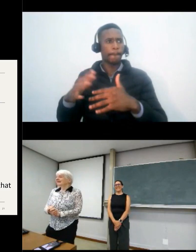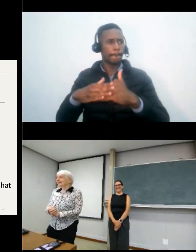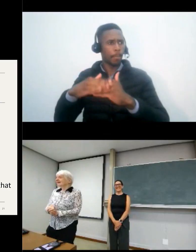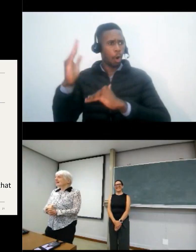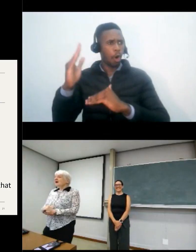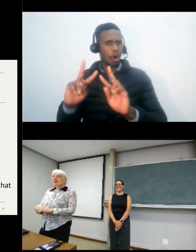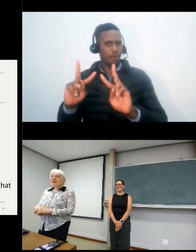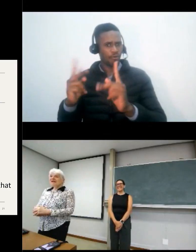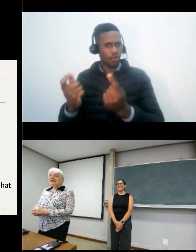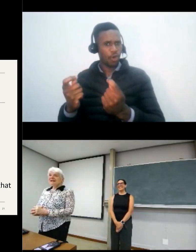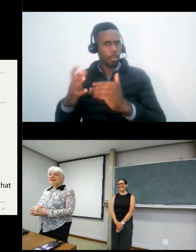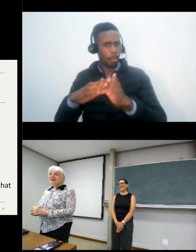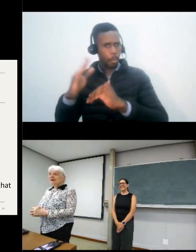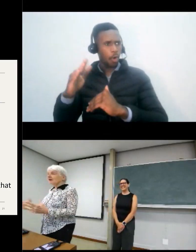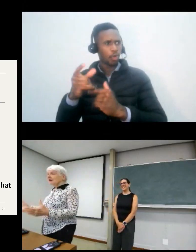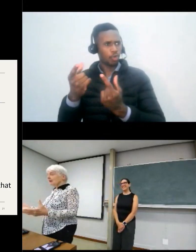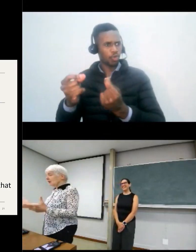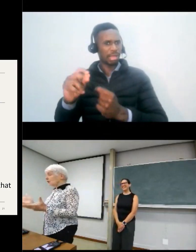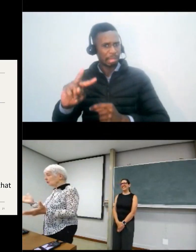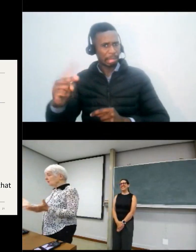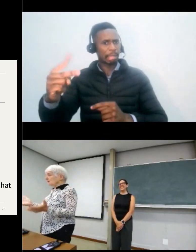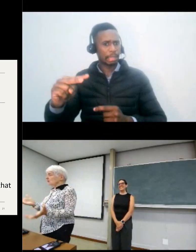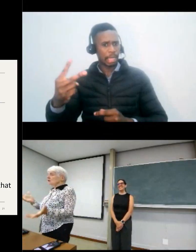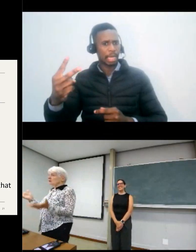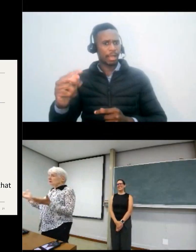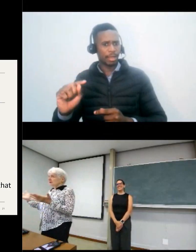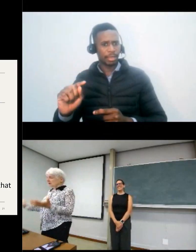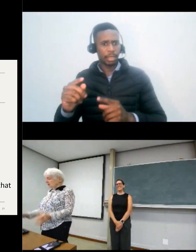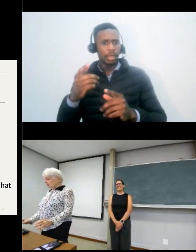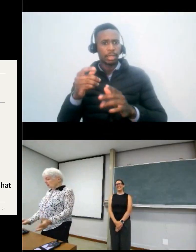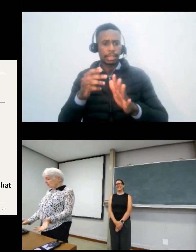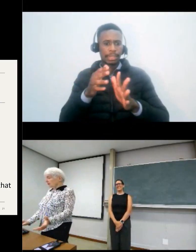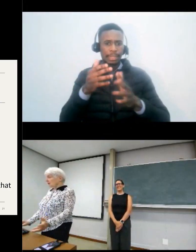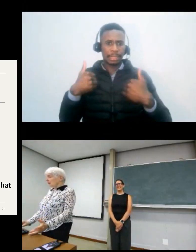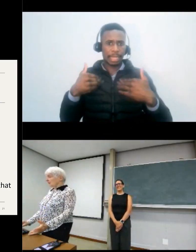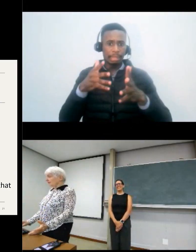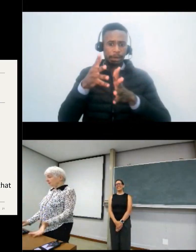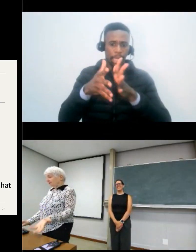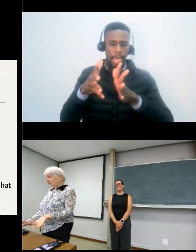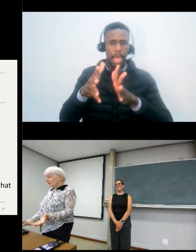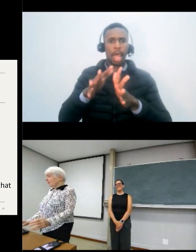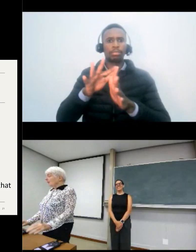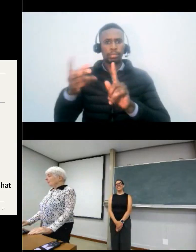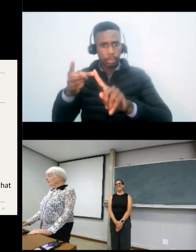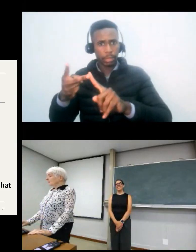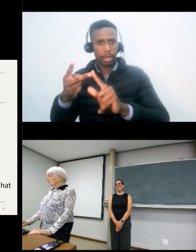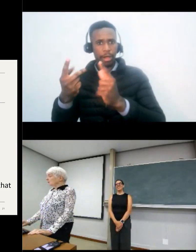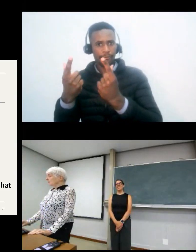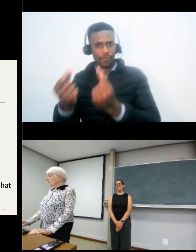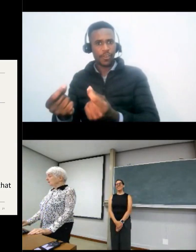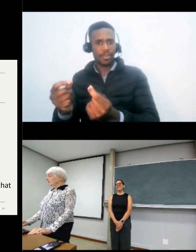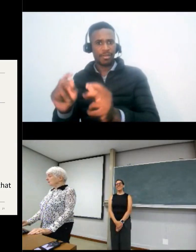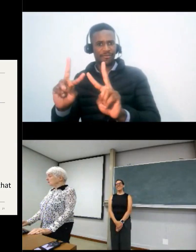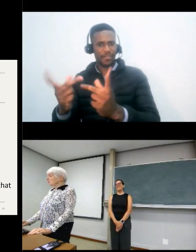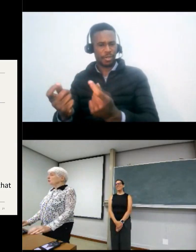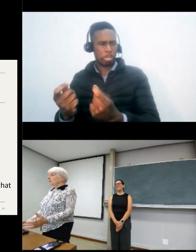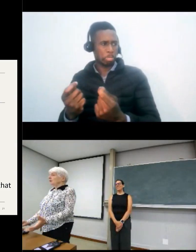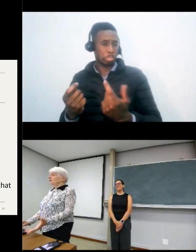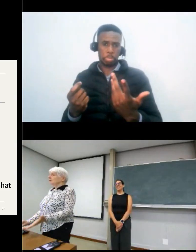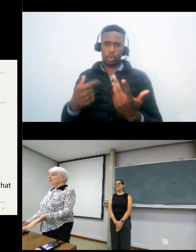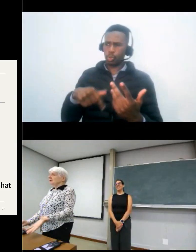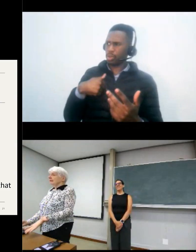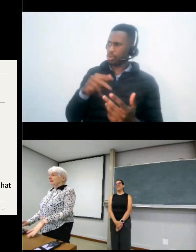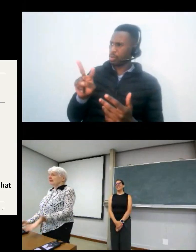puzzling. Why is it that, okay, it could be to do with region, it could be to